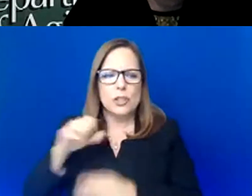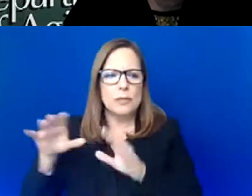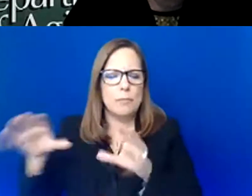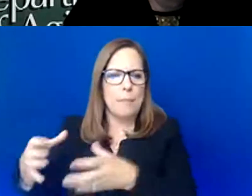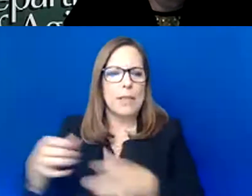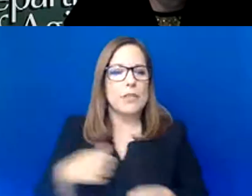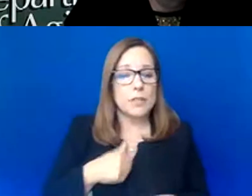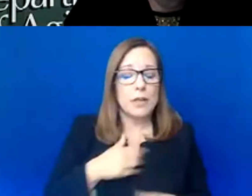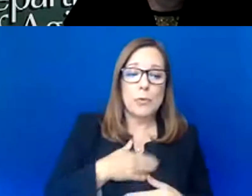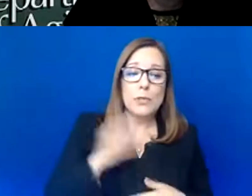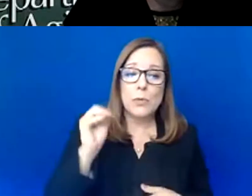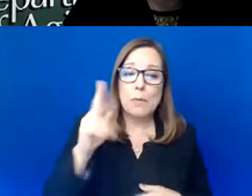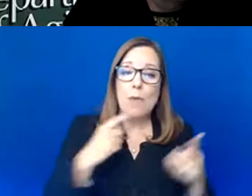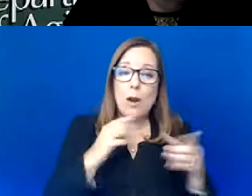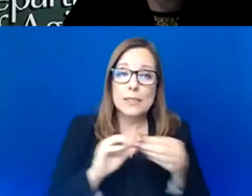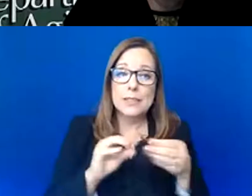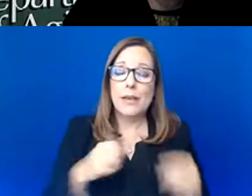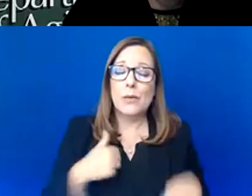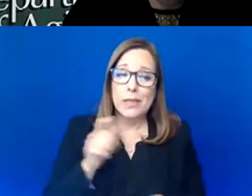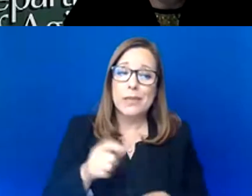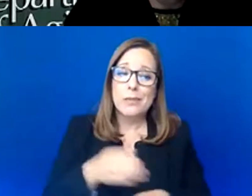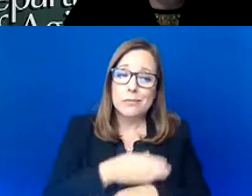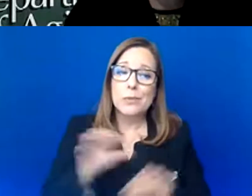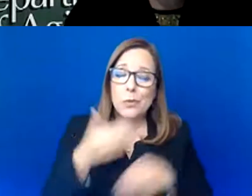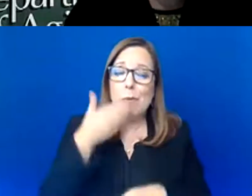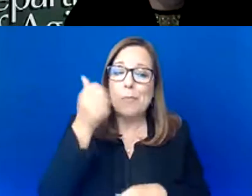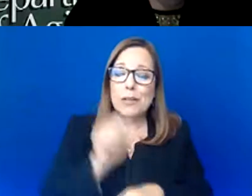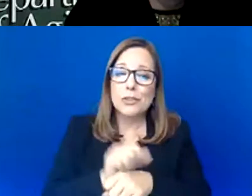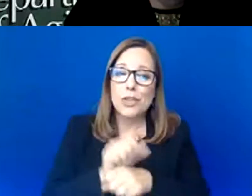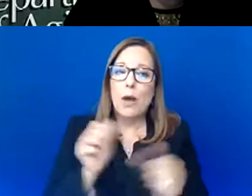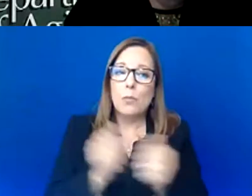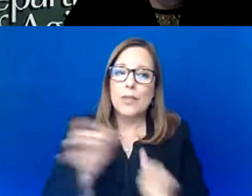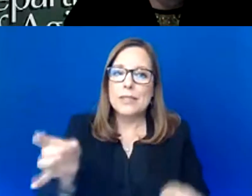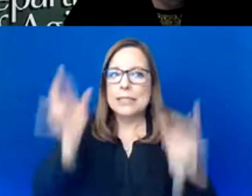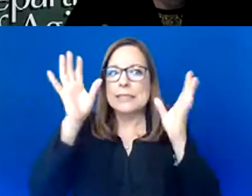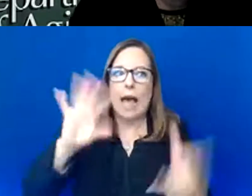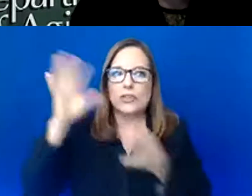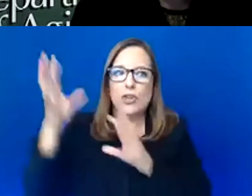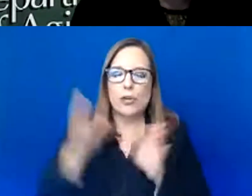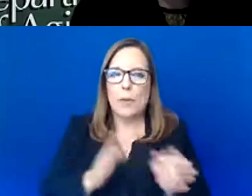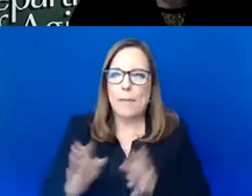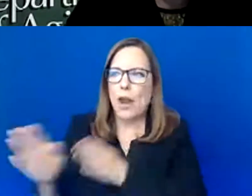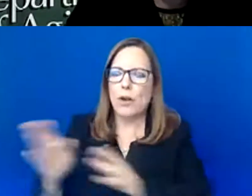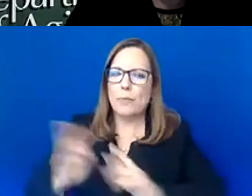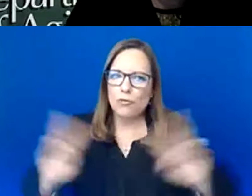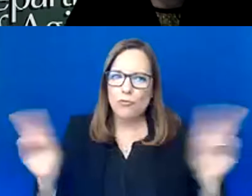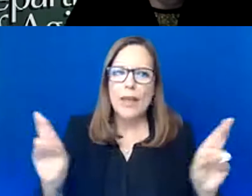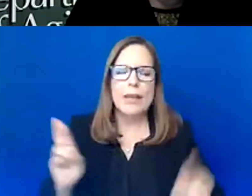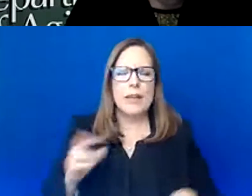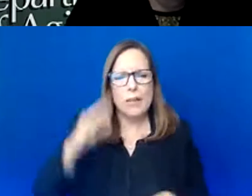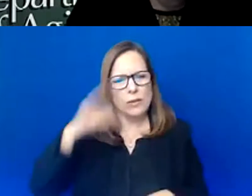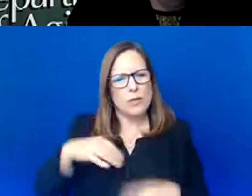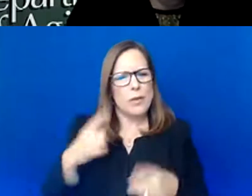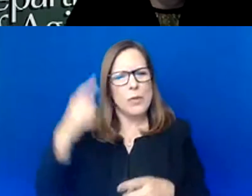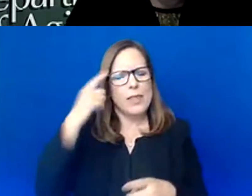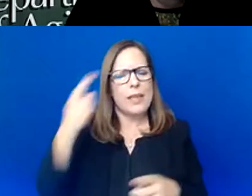Mark saying it, we have to do a better job in disaster preparedness. You would think that a state that faces so many different